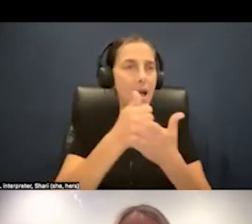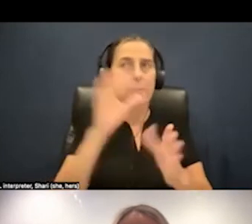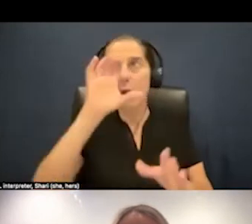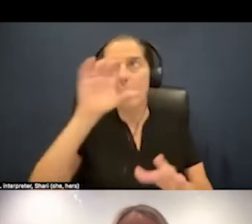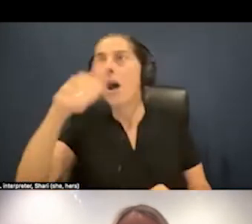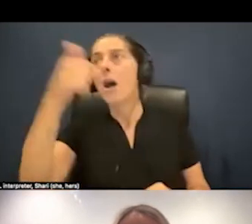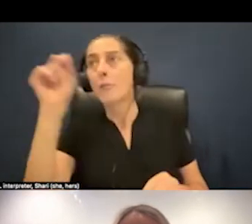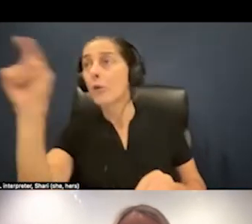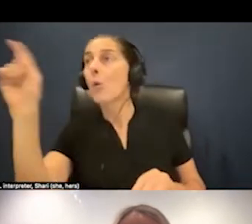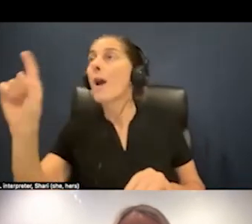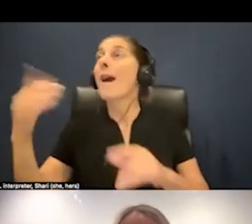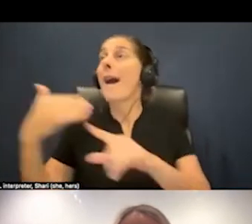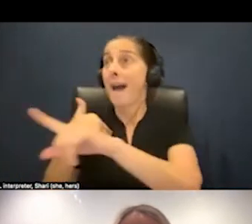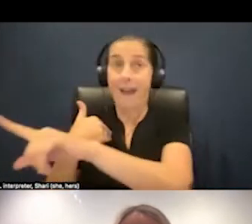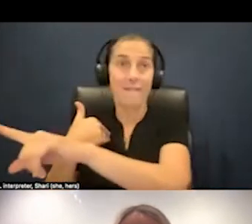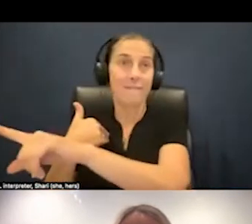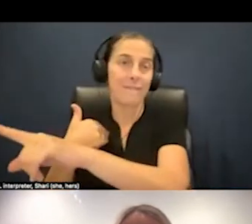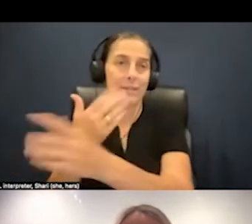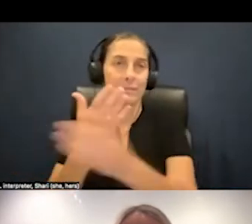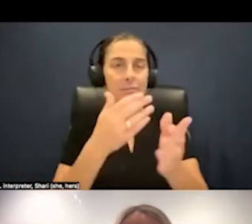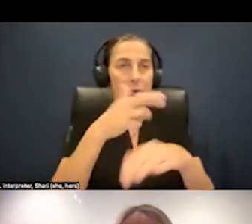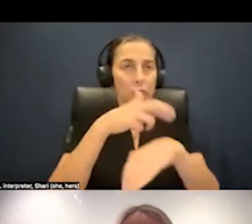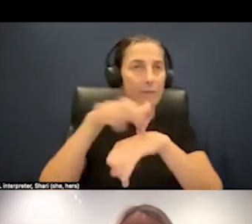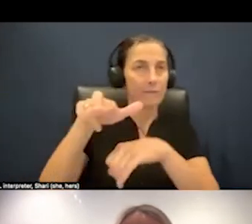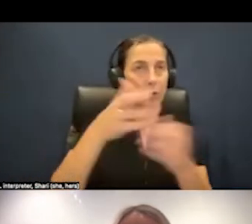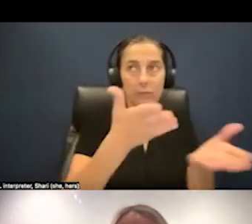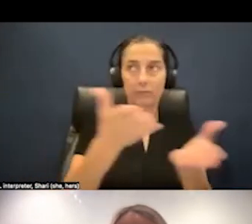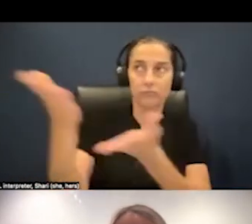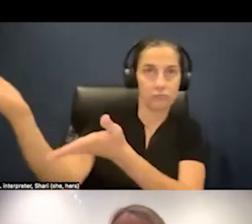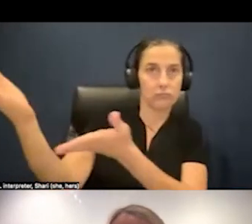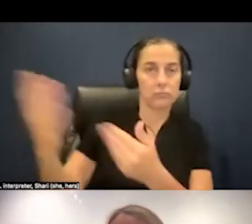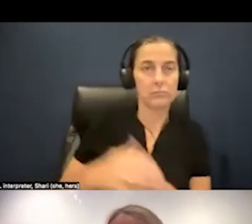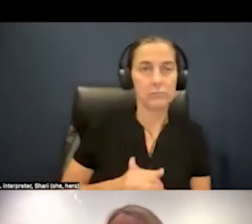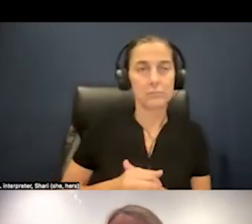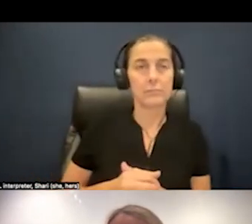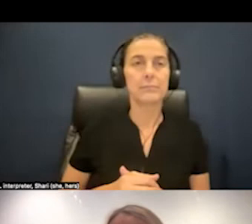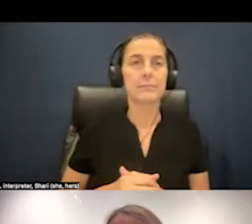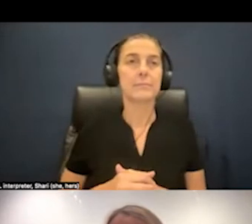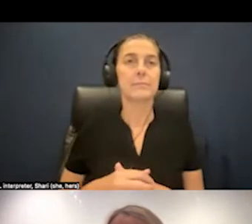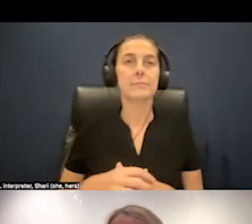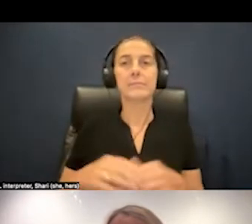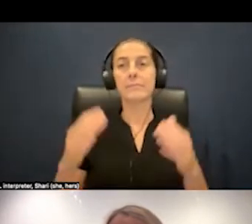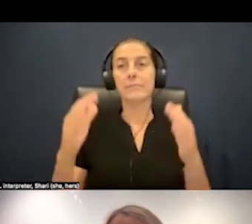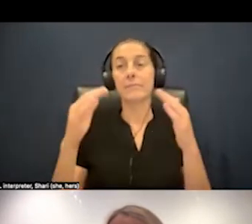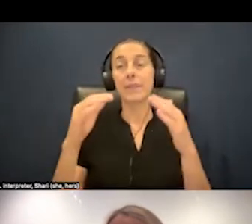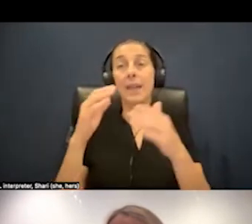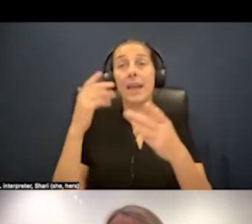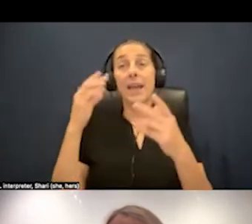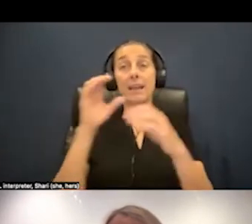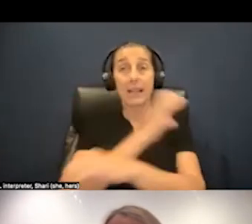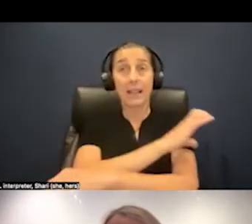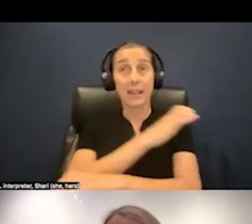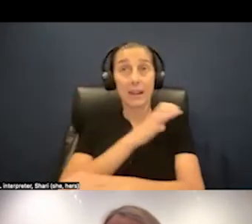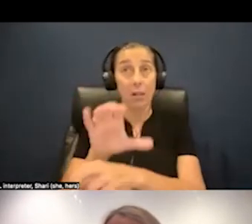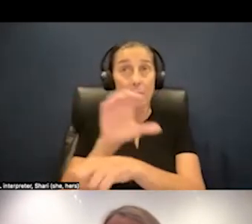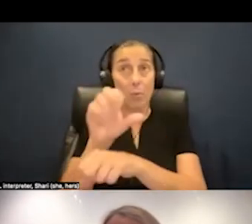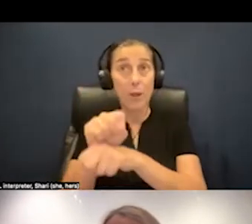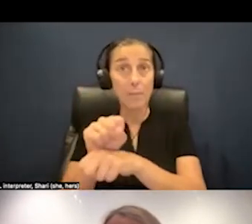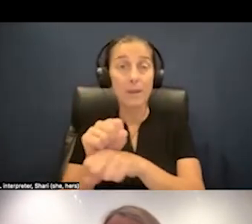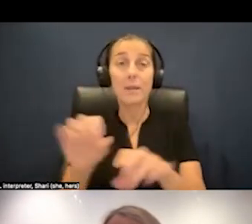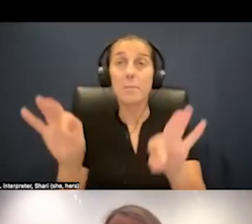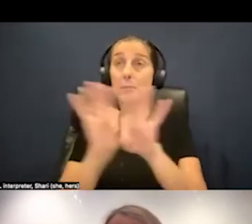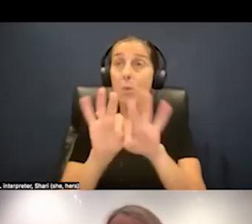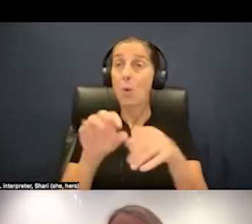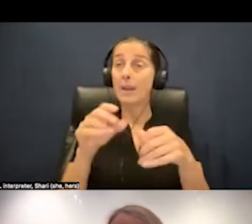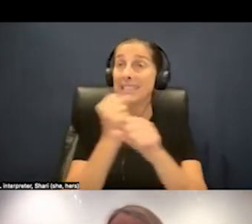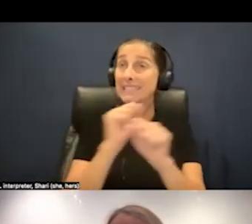Also focusing on not only your safety within something like a clinical visit, but also your comfort.